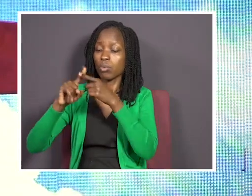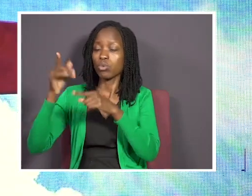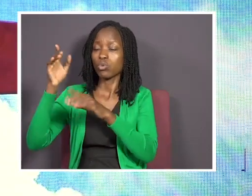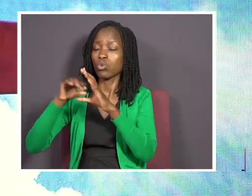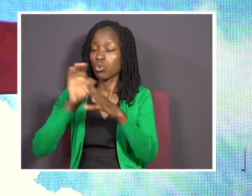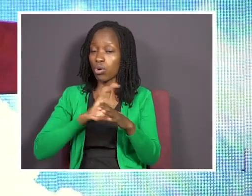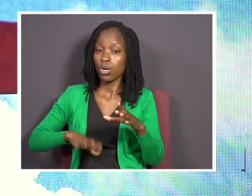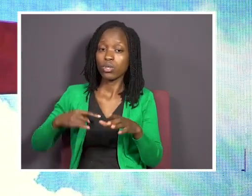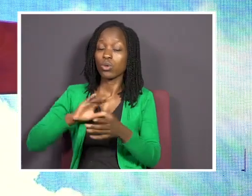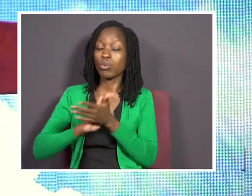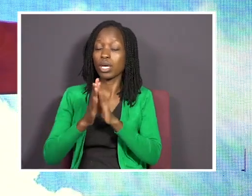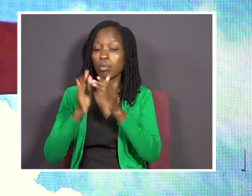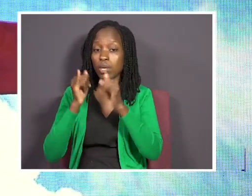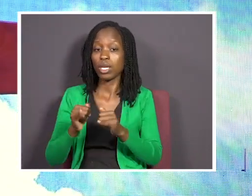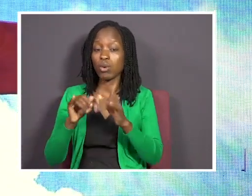new creatures.